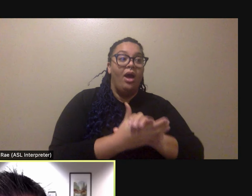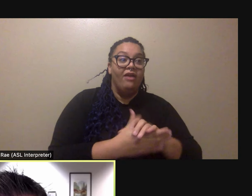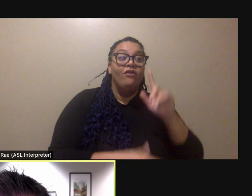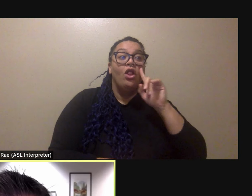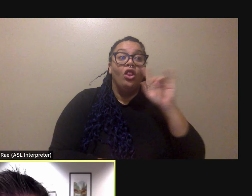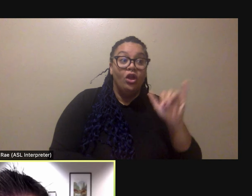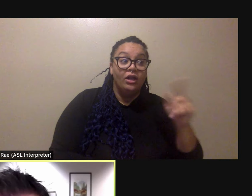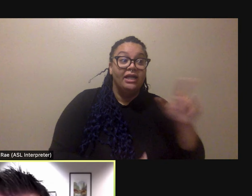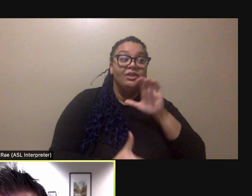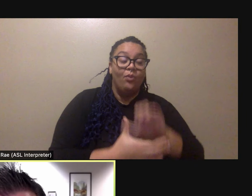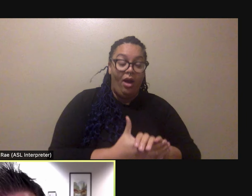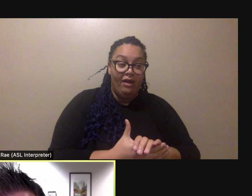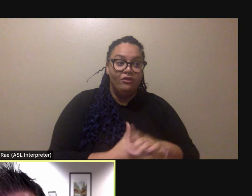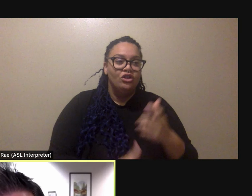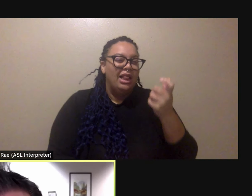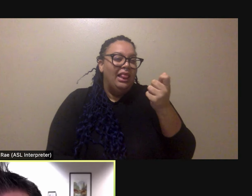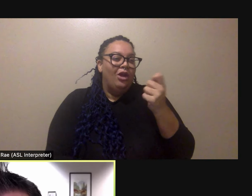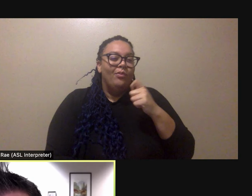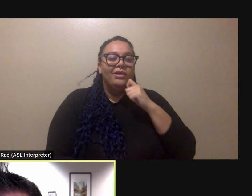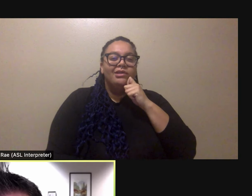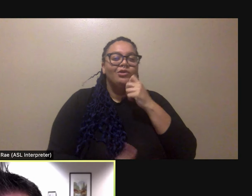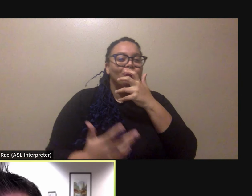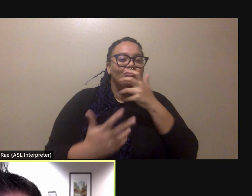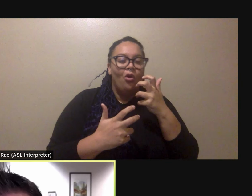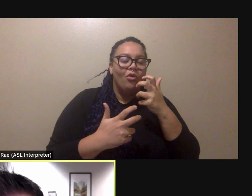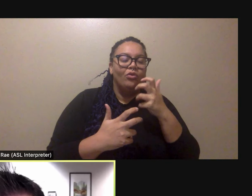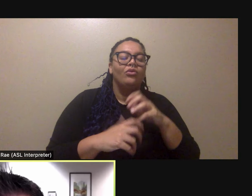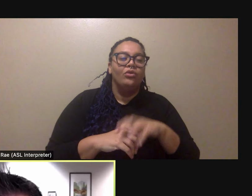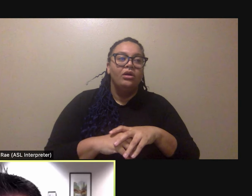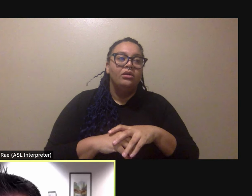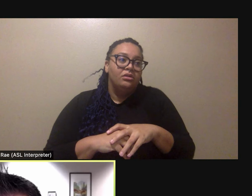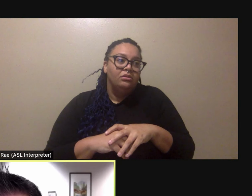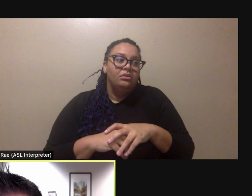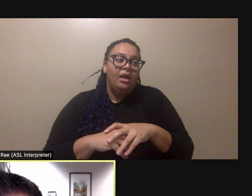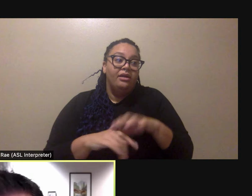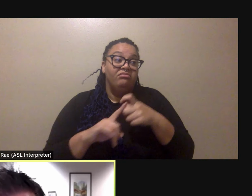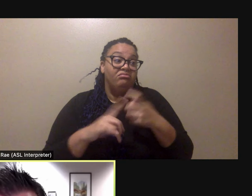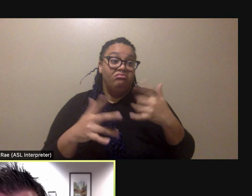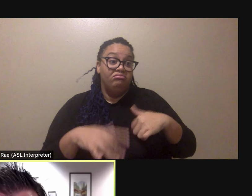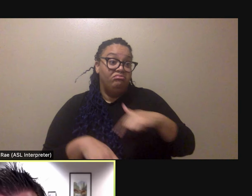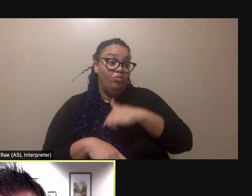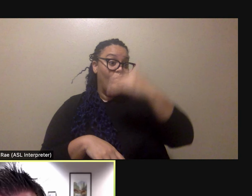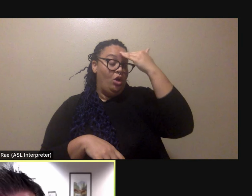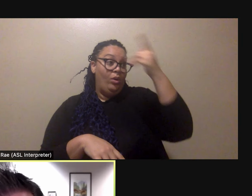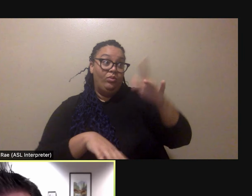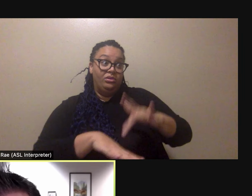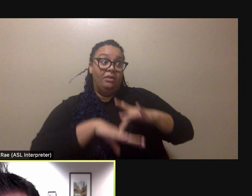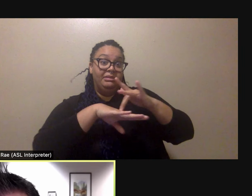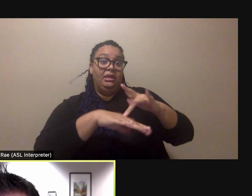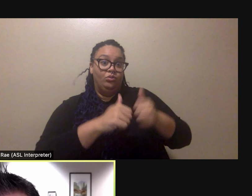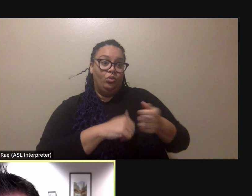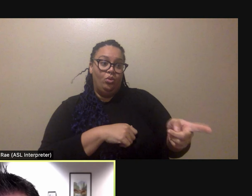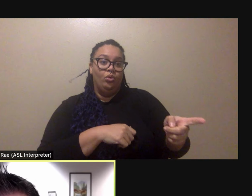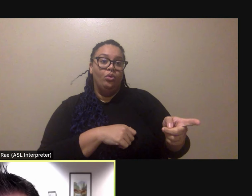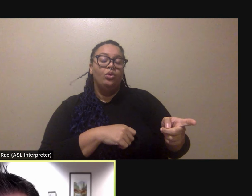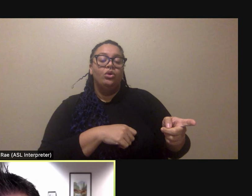wife. Just a little bit darker shade. And from all we can gather, he was kind of obsessed with her.